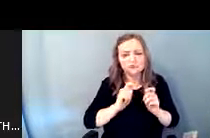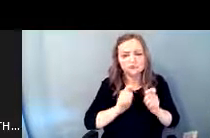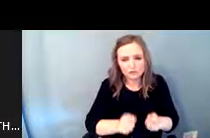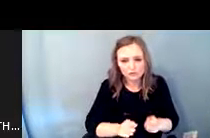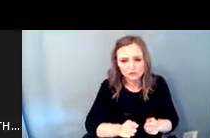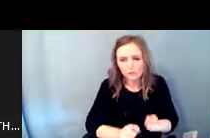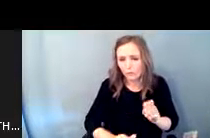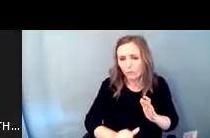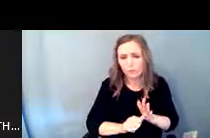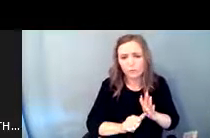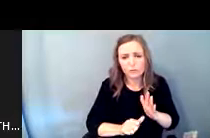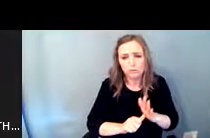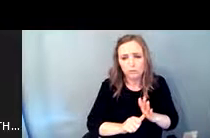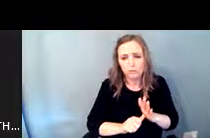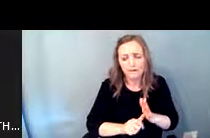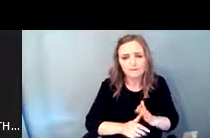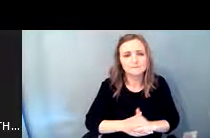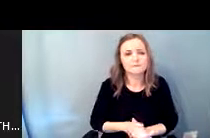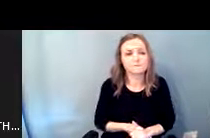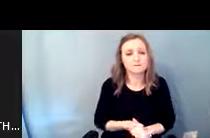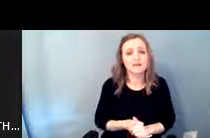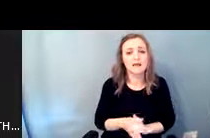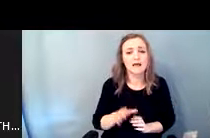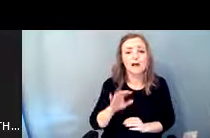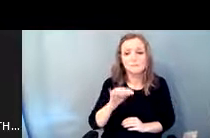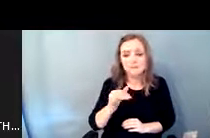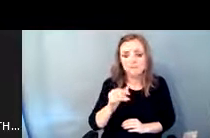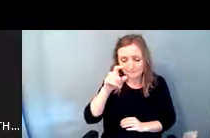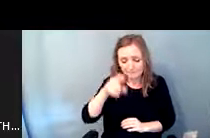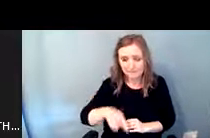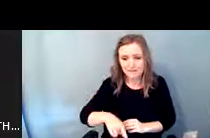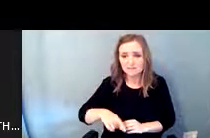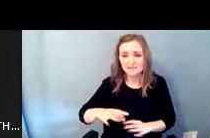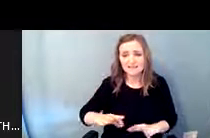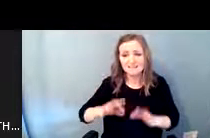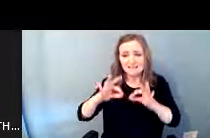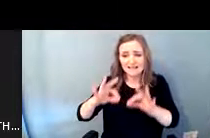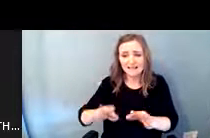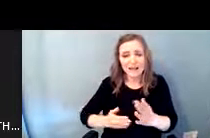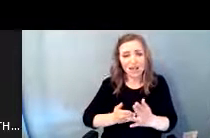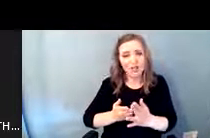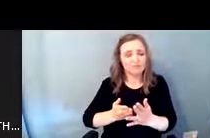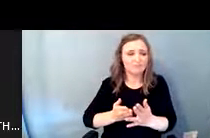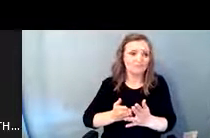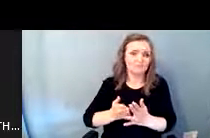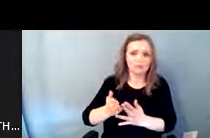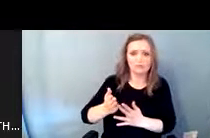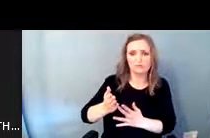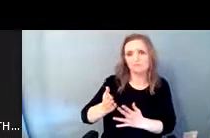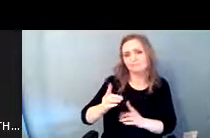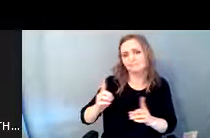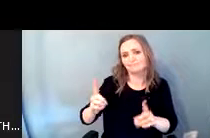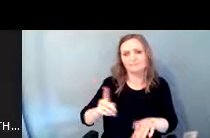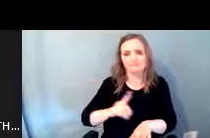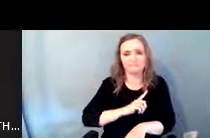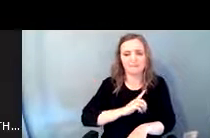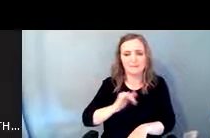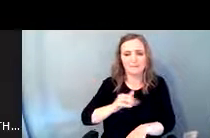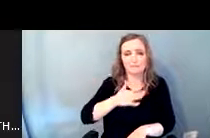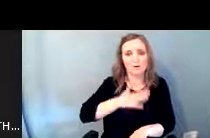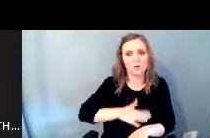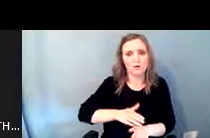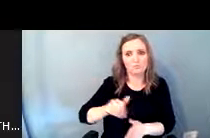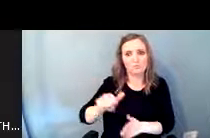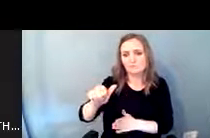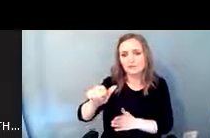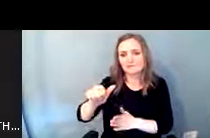where patients have had to wait longer, perhaps for their surgery, they've introduced preoperative chemotherapy for some of those patients where